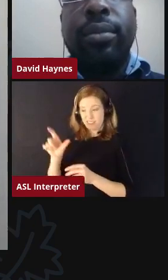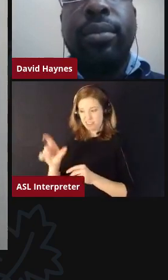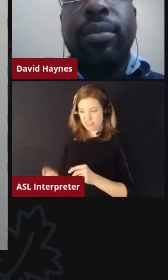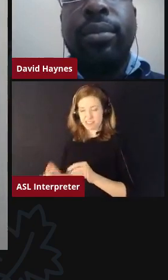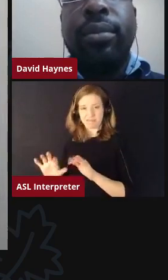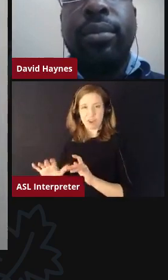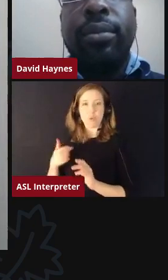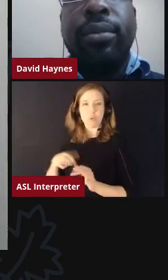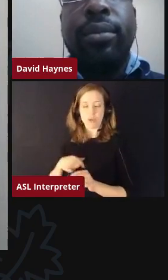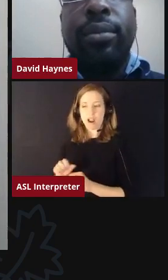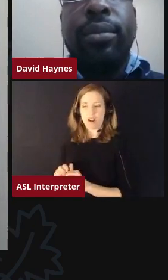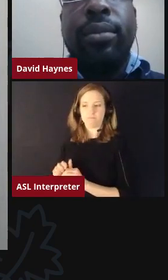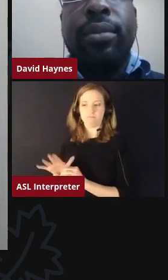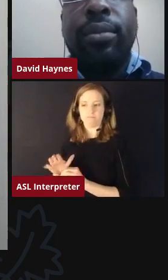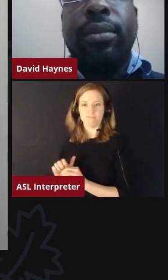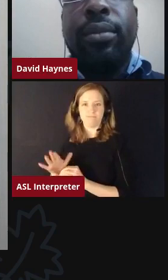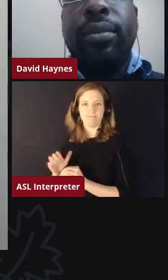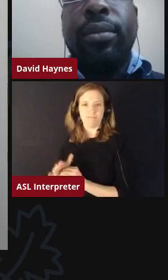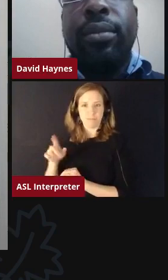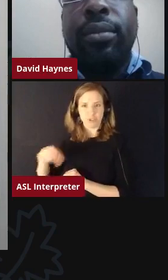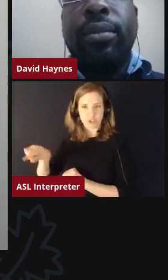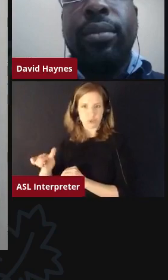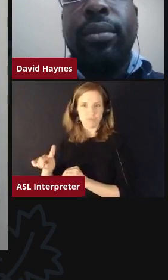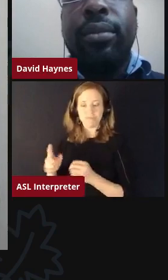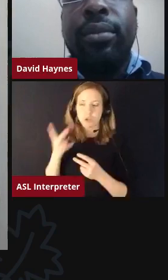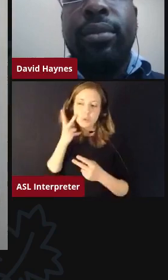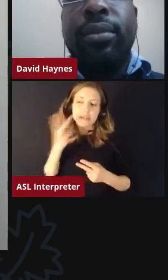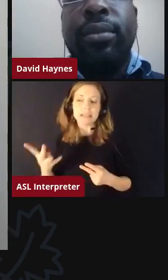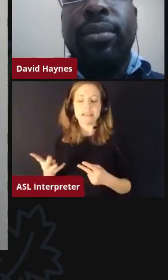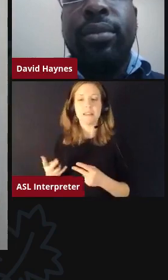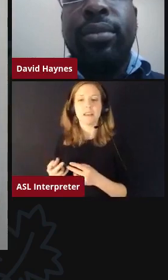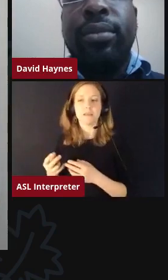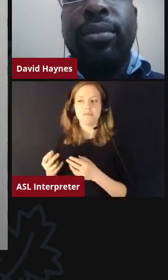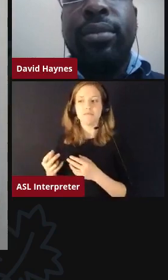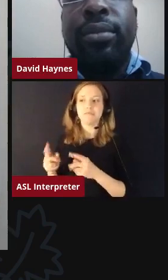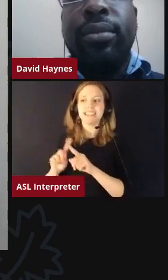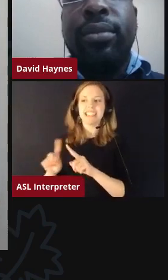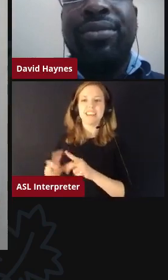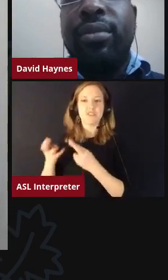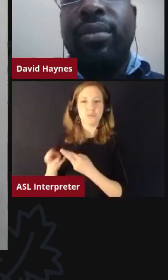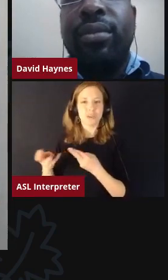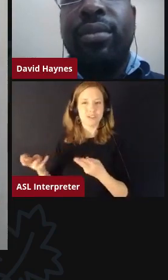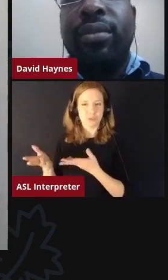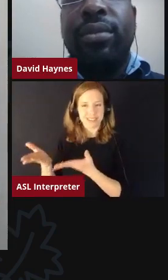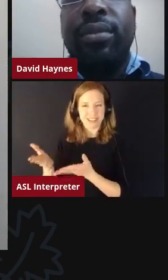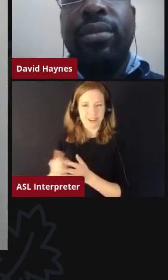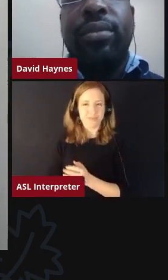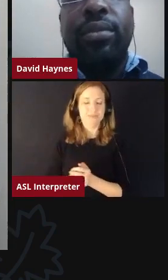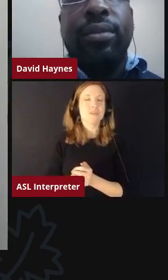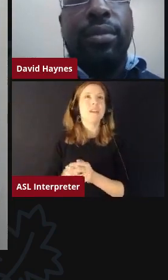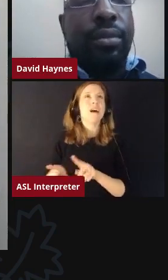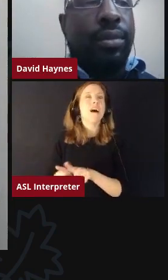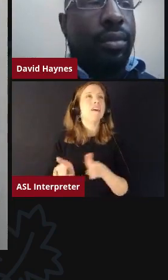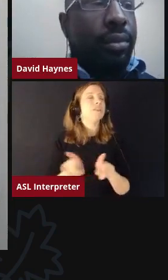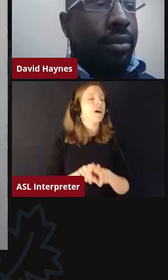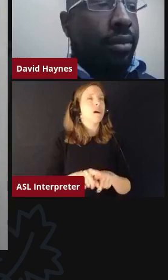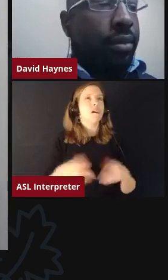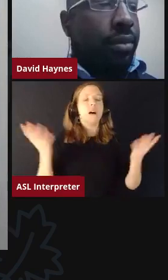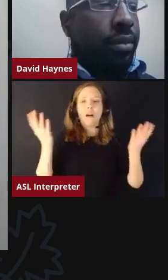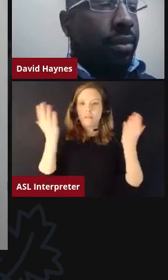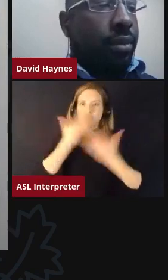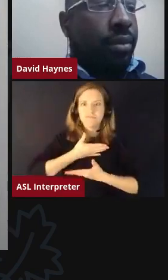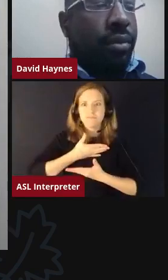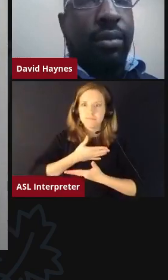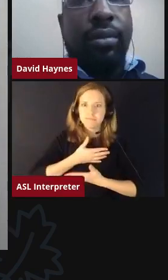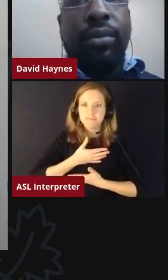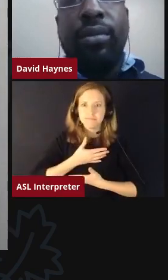those resources. And also, I don't know what happened and I missed this very fun part. You